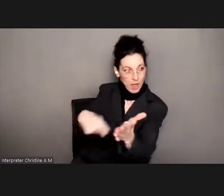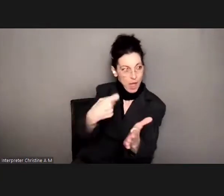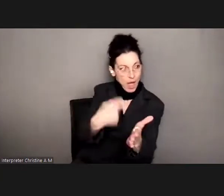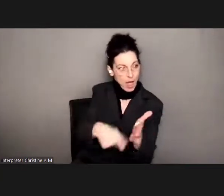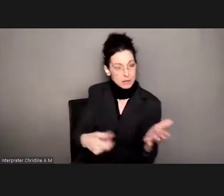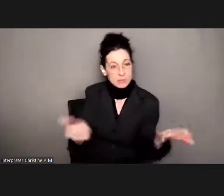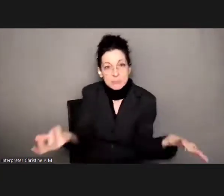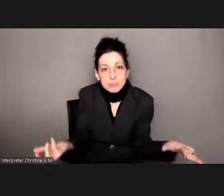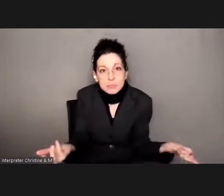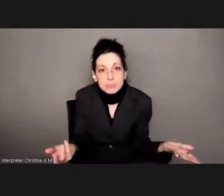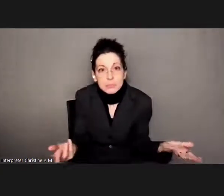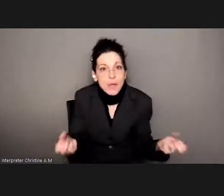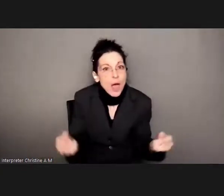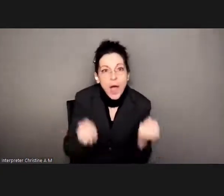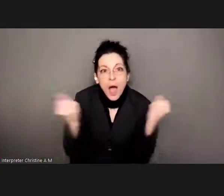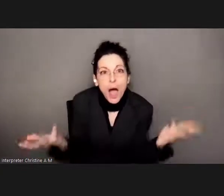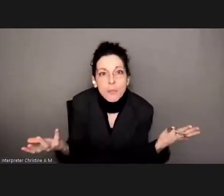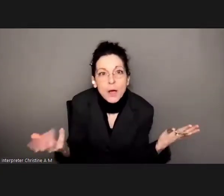going to cost?